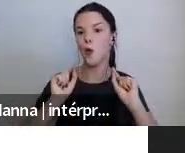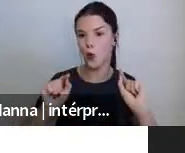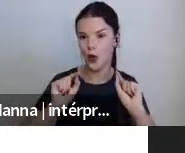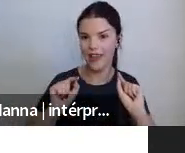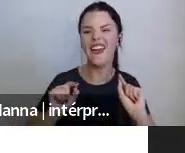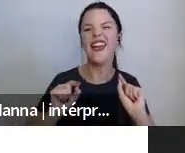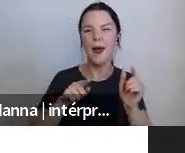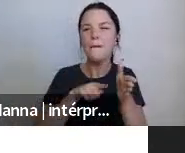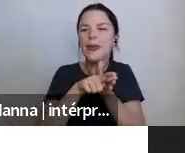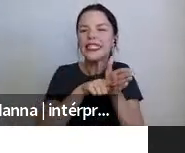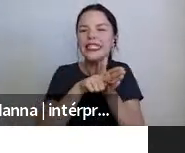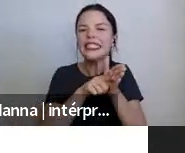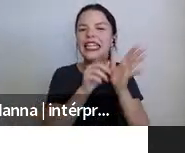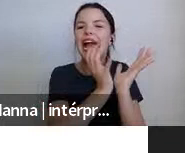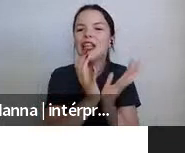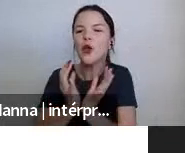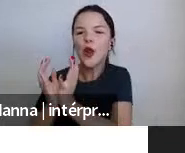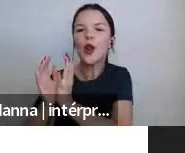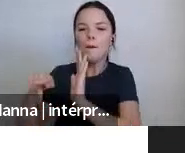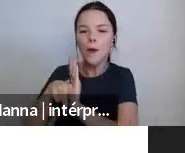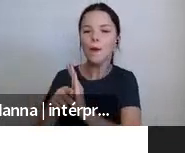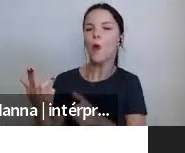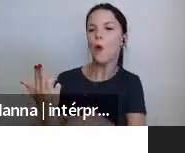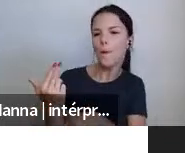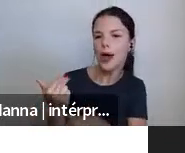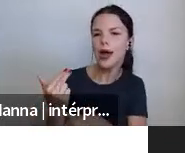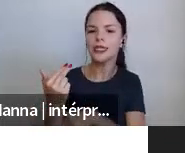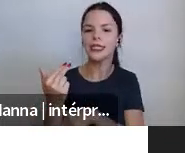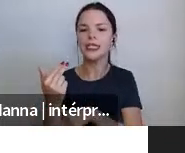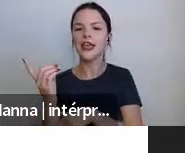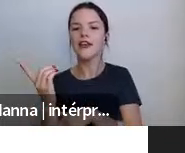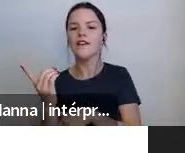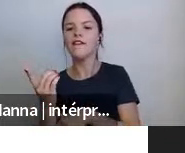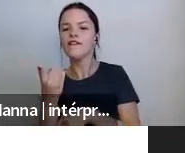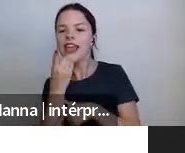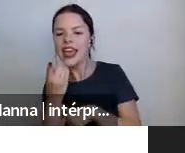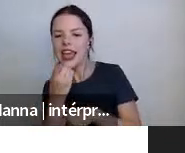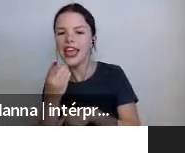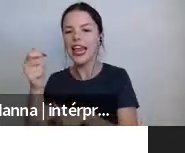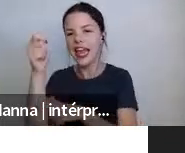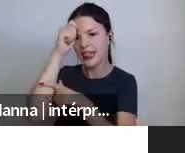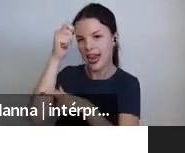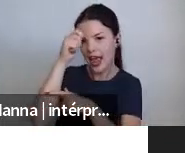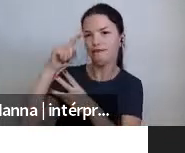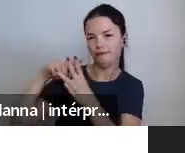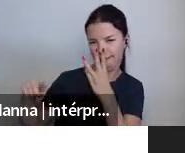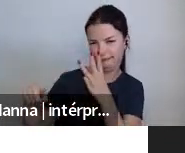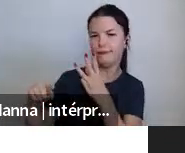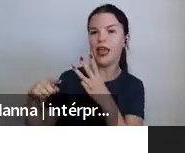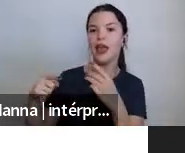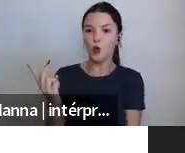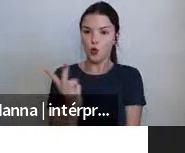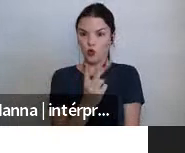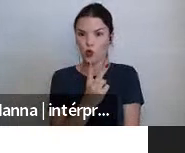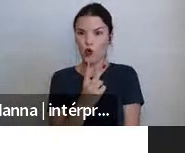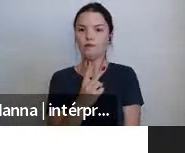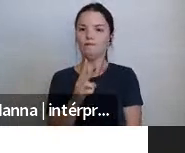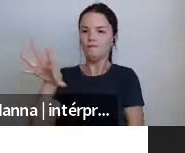and Xavier to analyze our data. And again, we stored